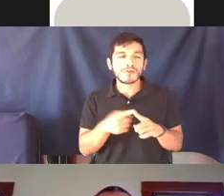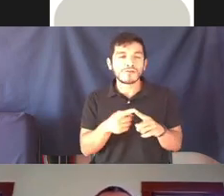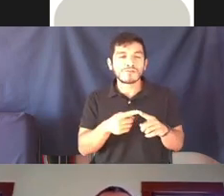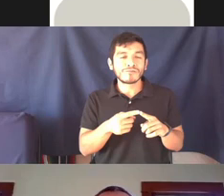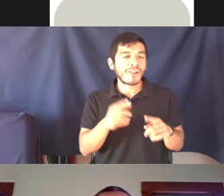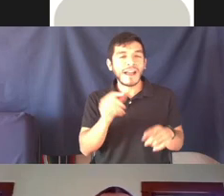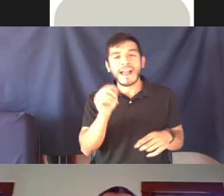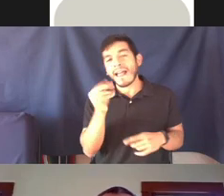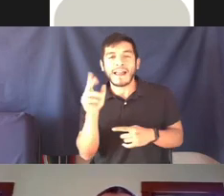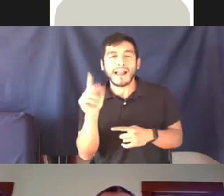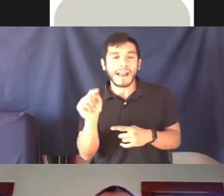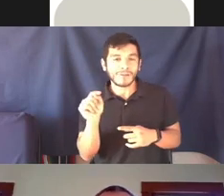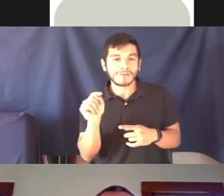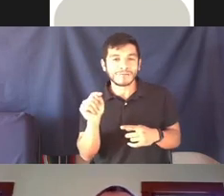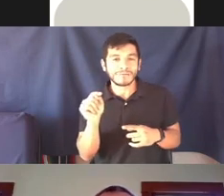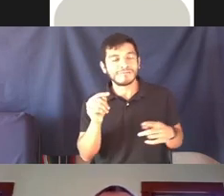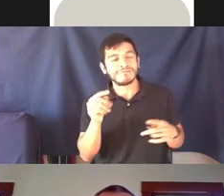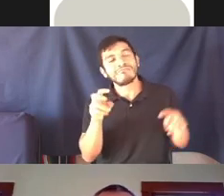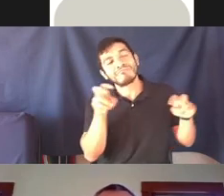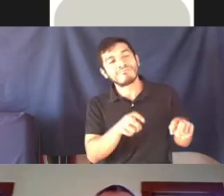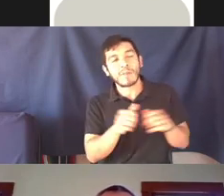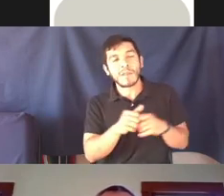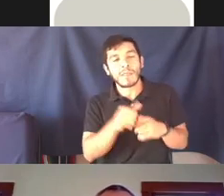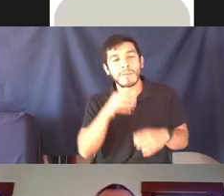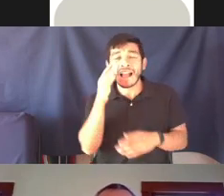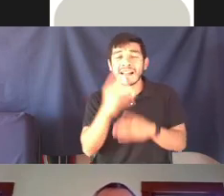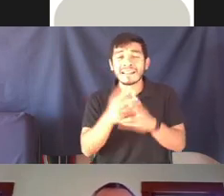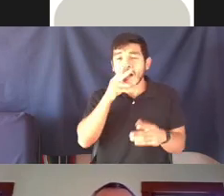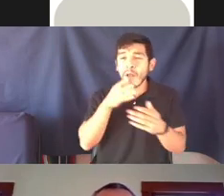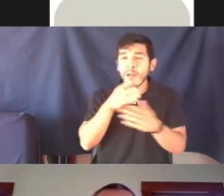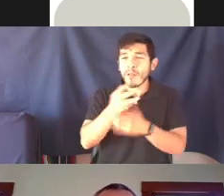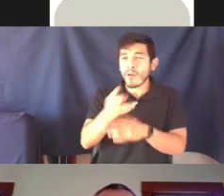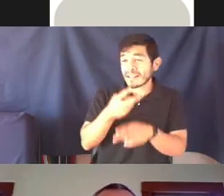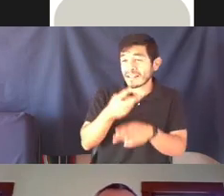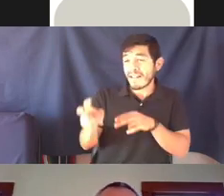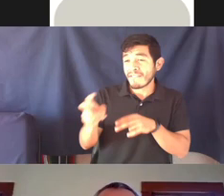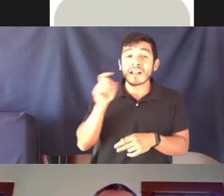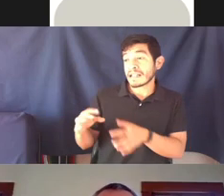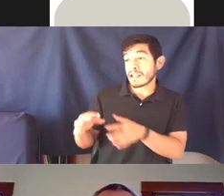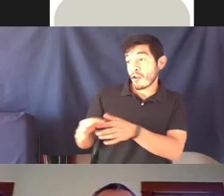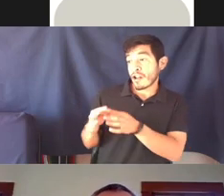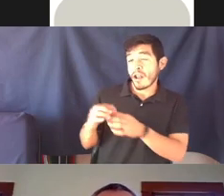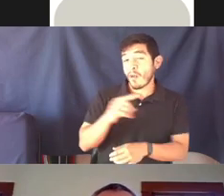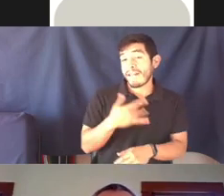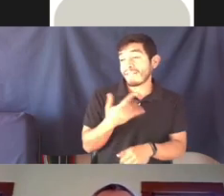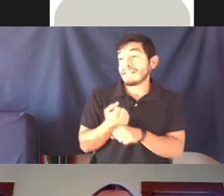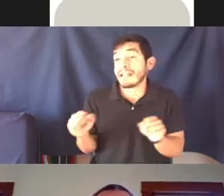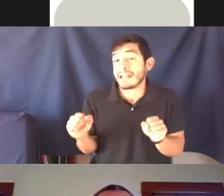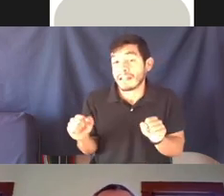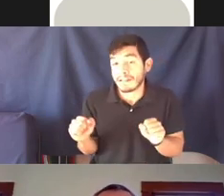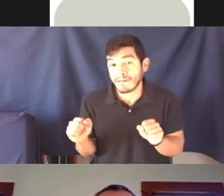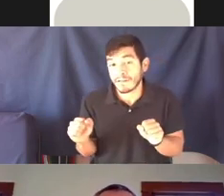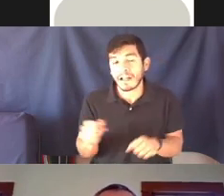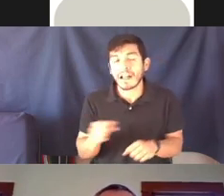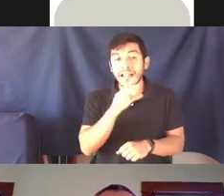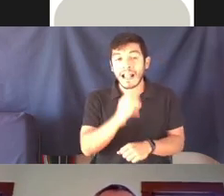through tough experiences need a relationship where they just feel safe and can be themselves. That's certainly,